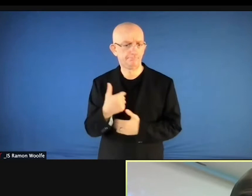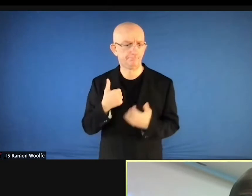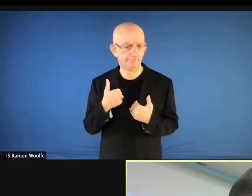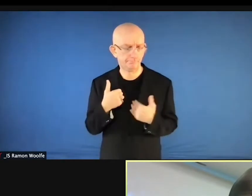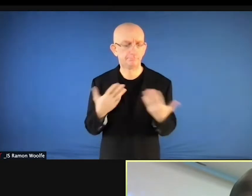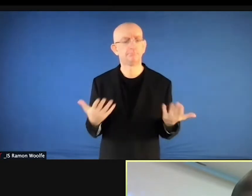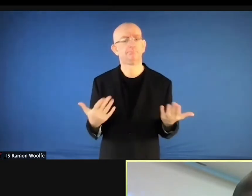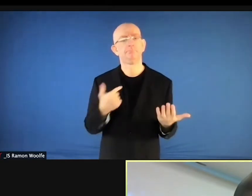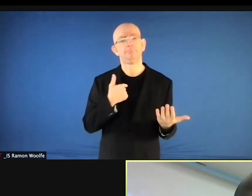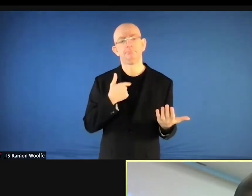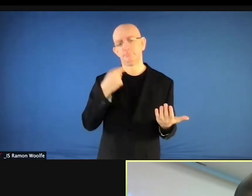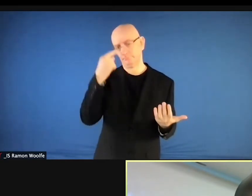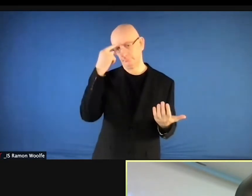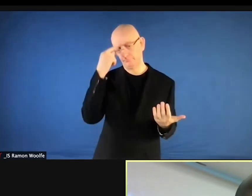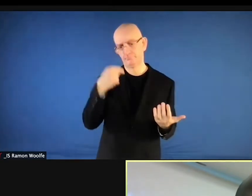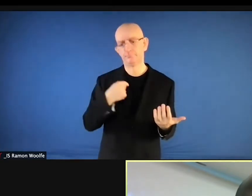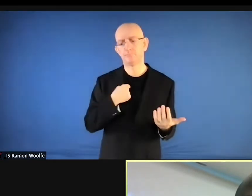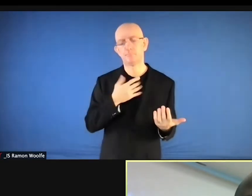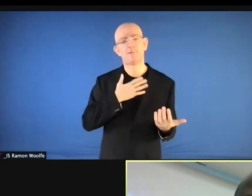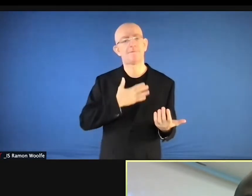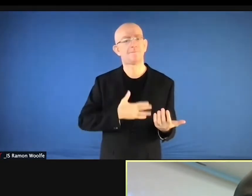aspects of the problem that I